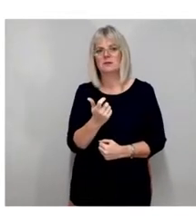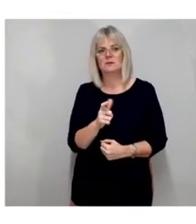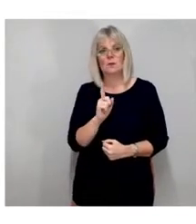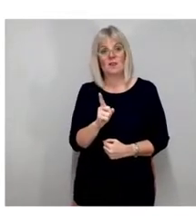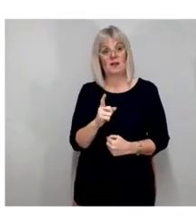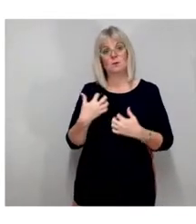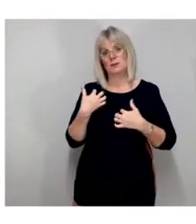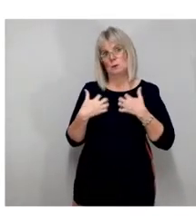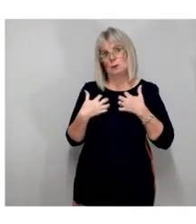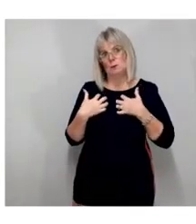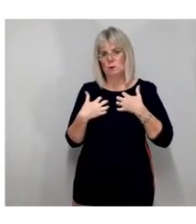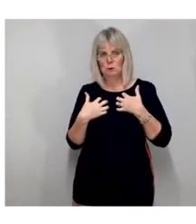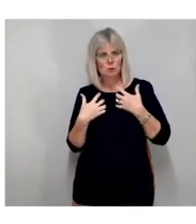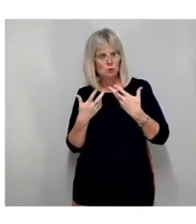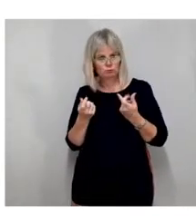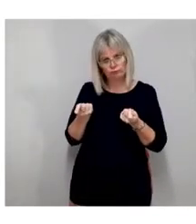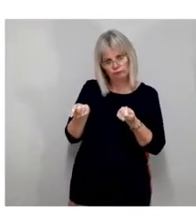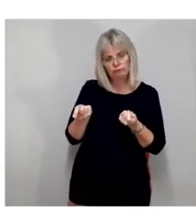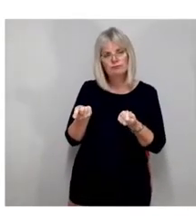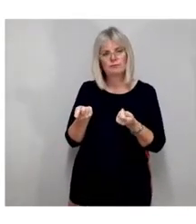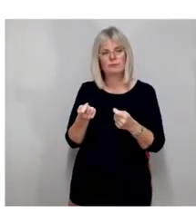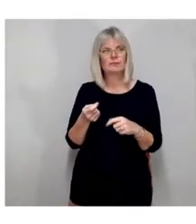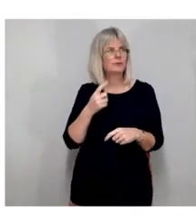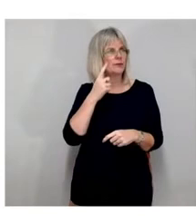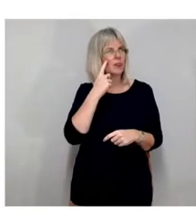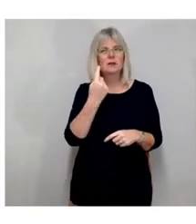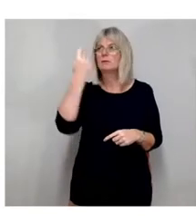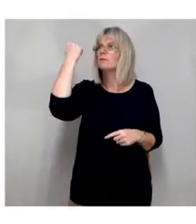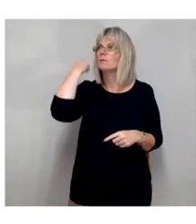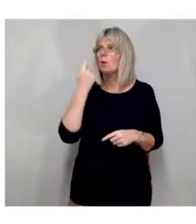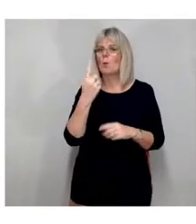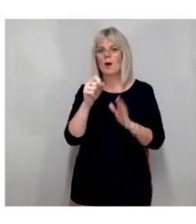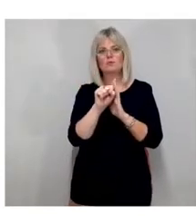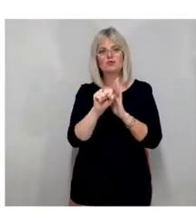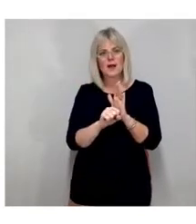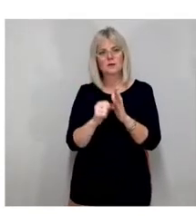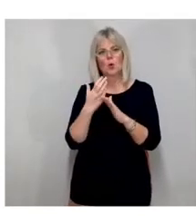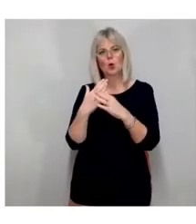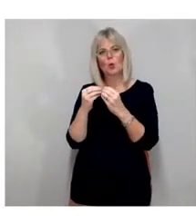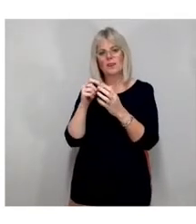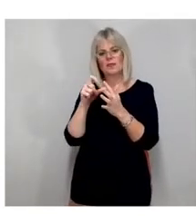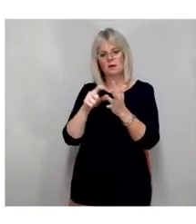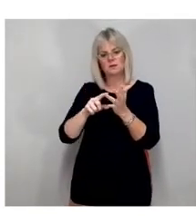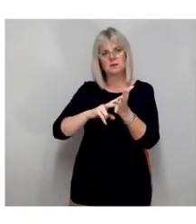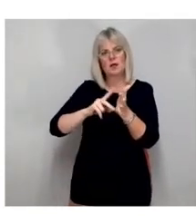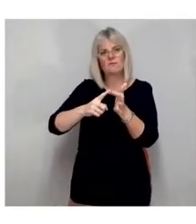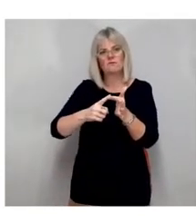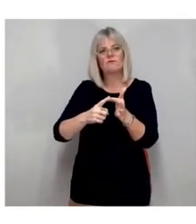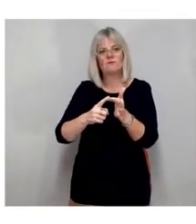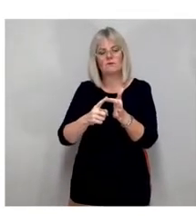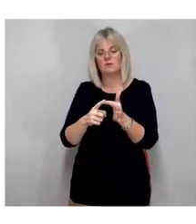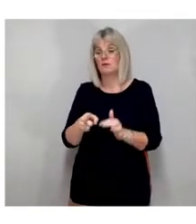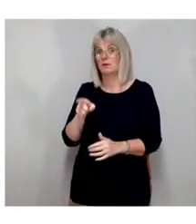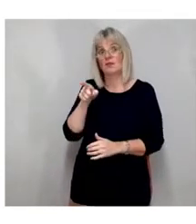back to, you know, brand we worked on with Unilever, Dove. I mean, I think Dove has really changed